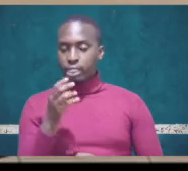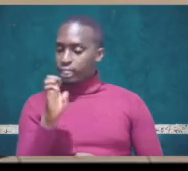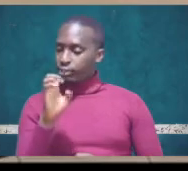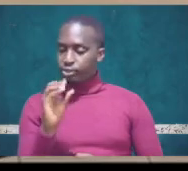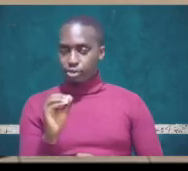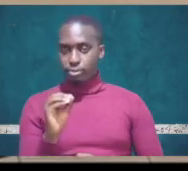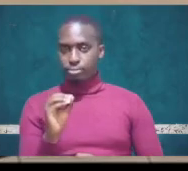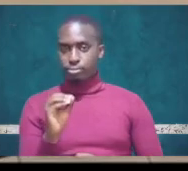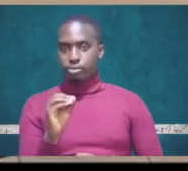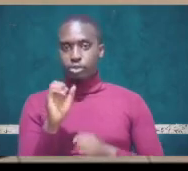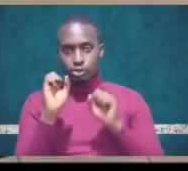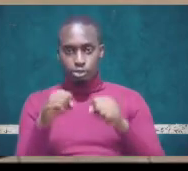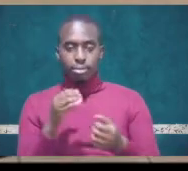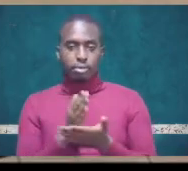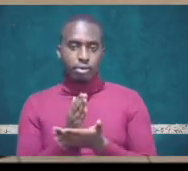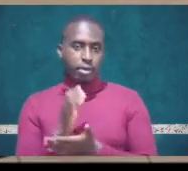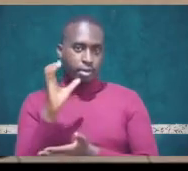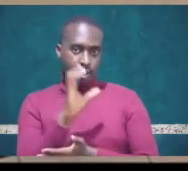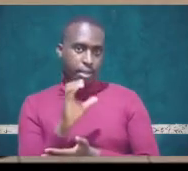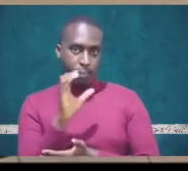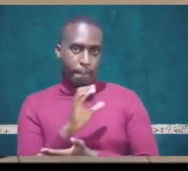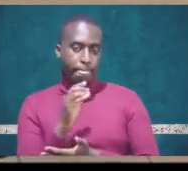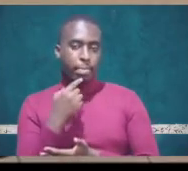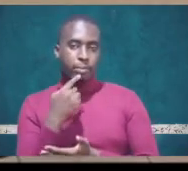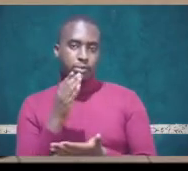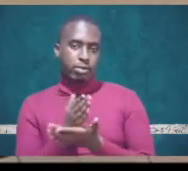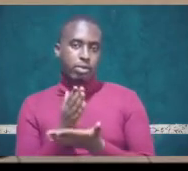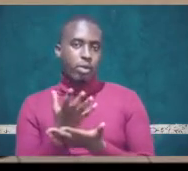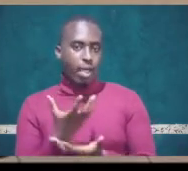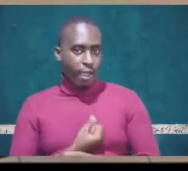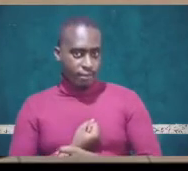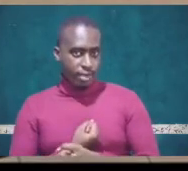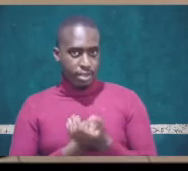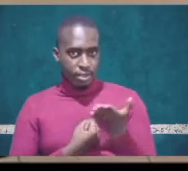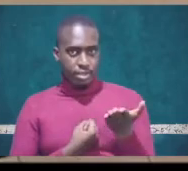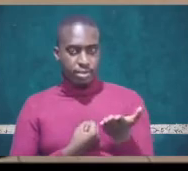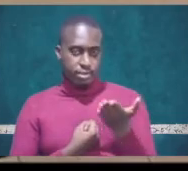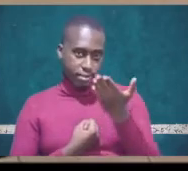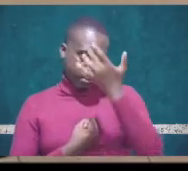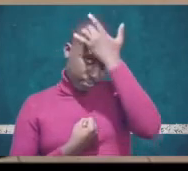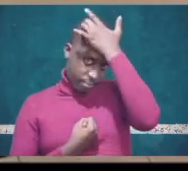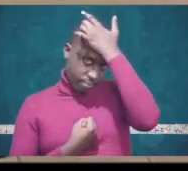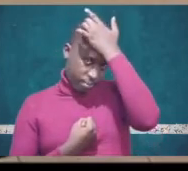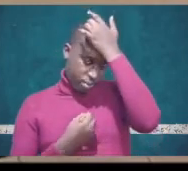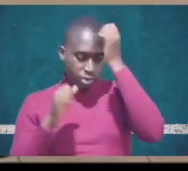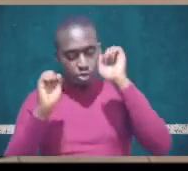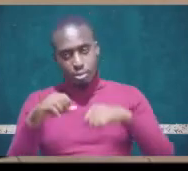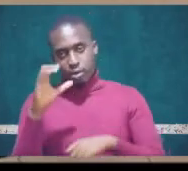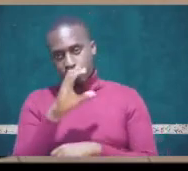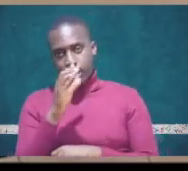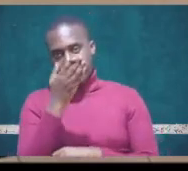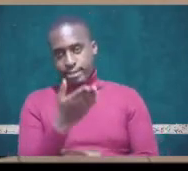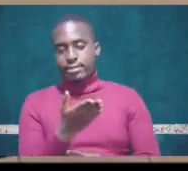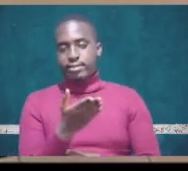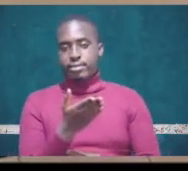E0 here, you could now find that you have, with this potentiometer, you could now find